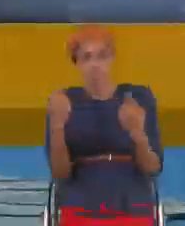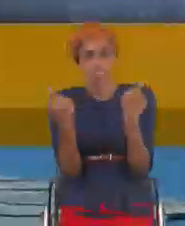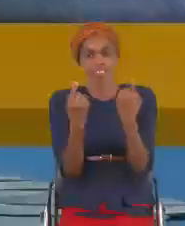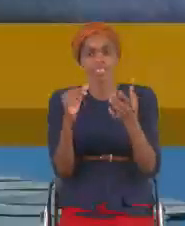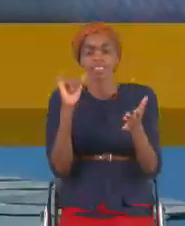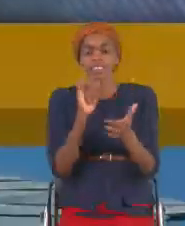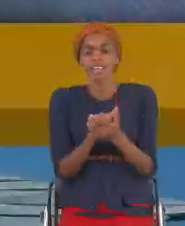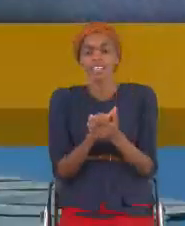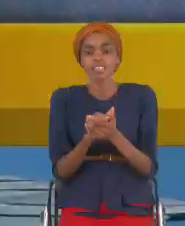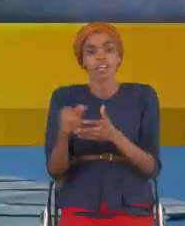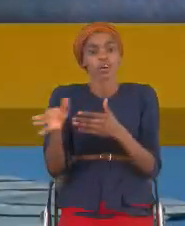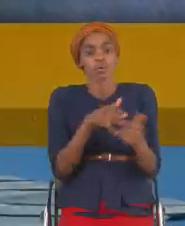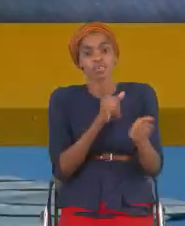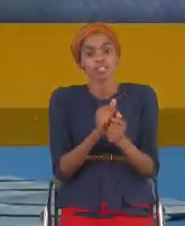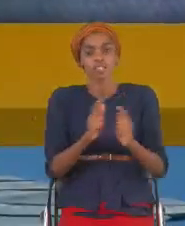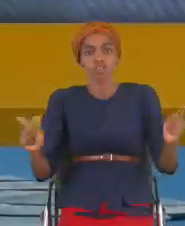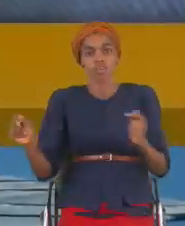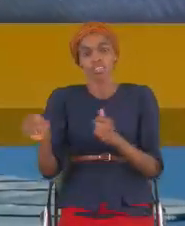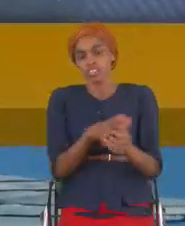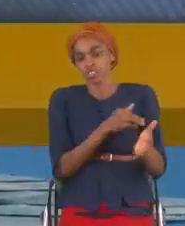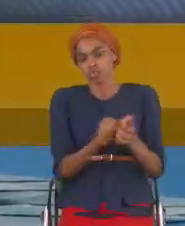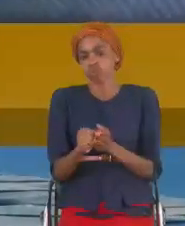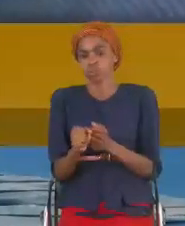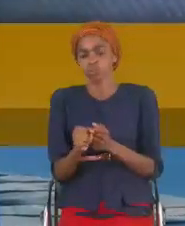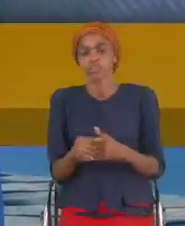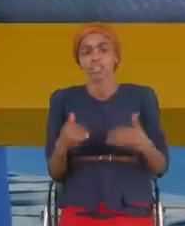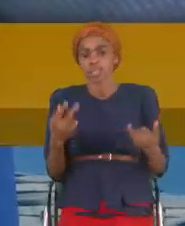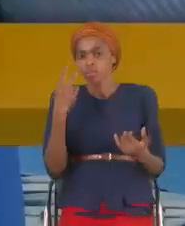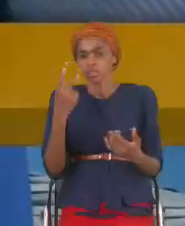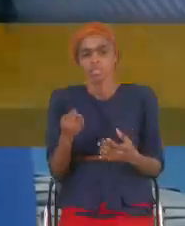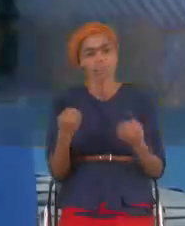great destruction. You know, some people might